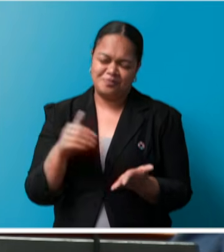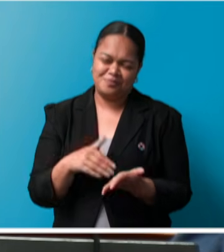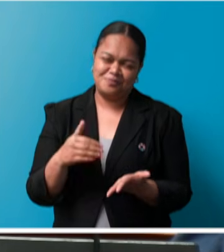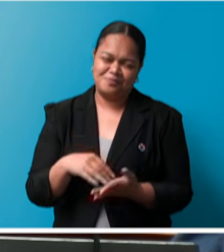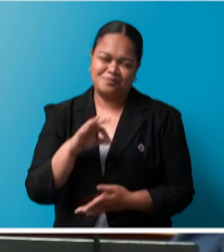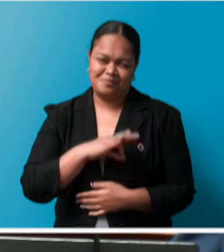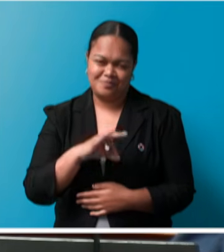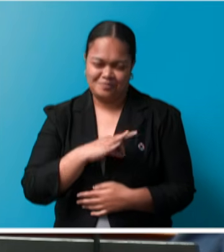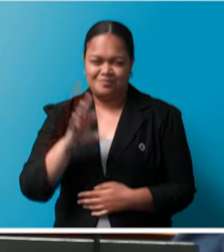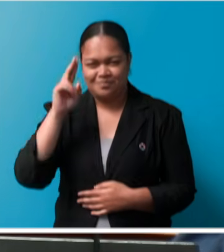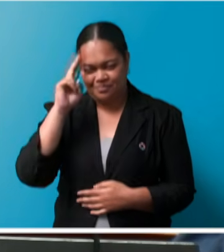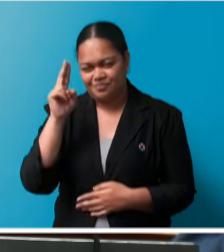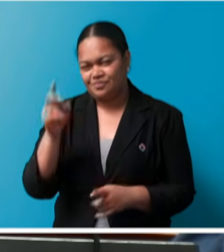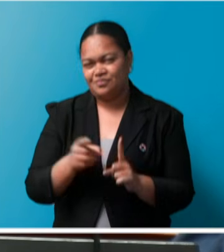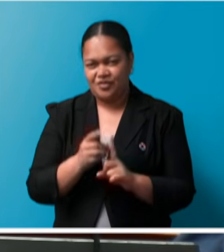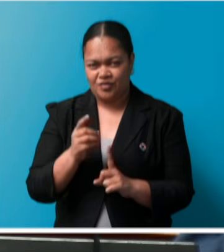from our nation's development.